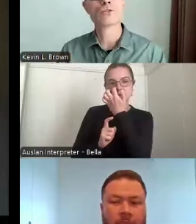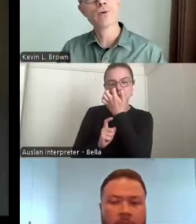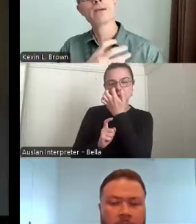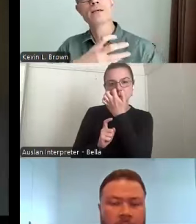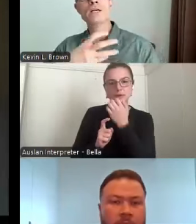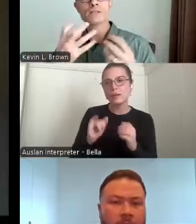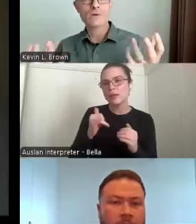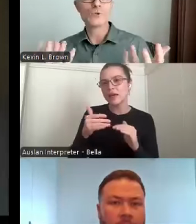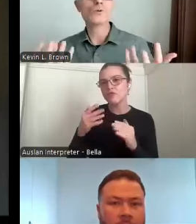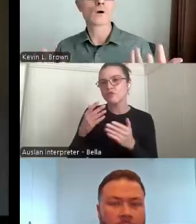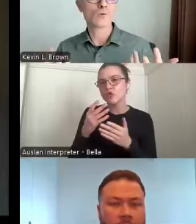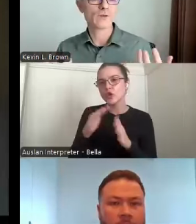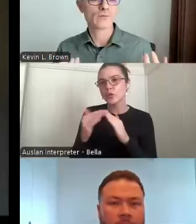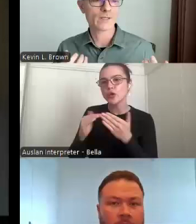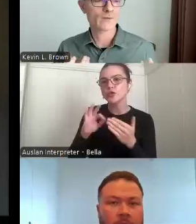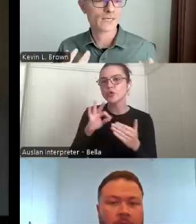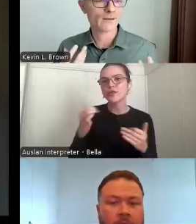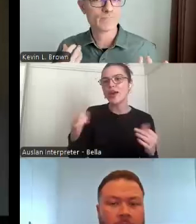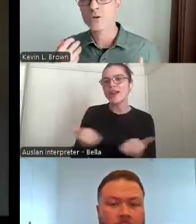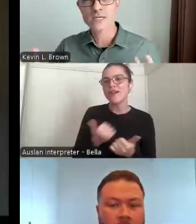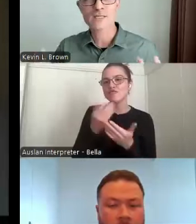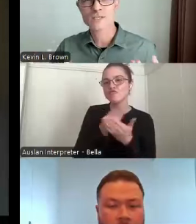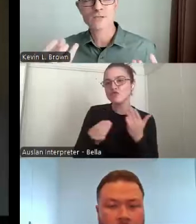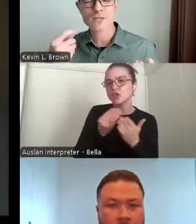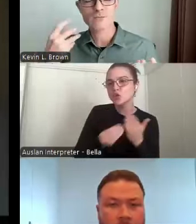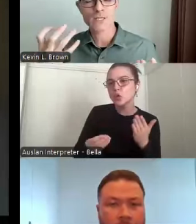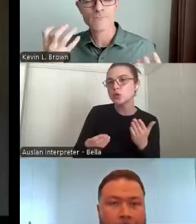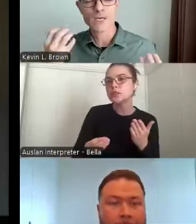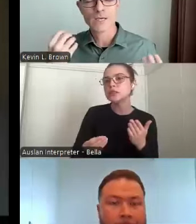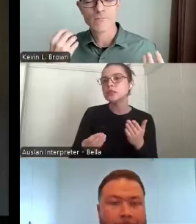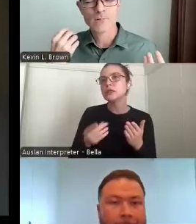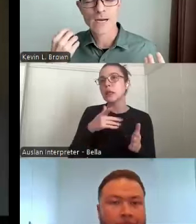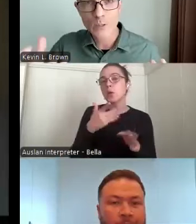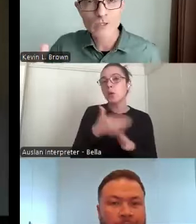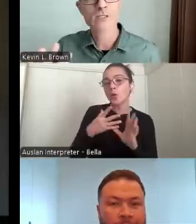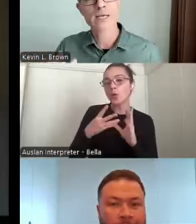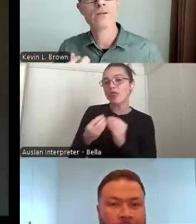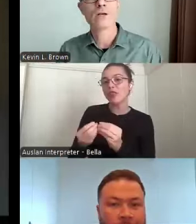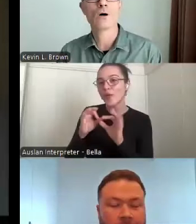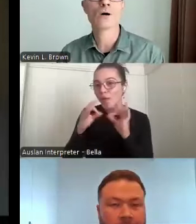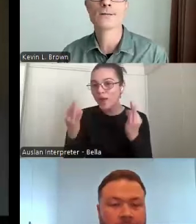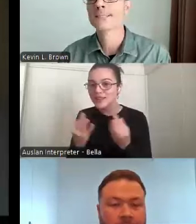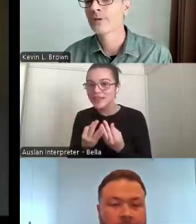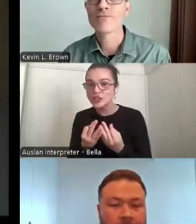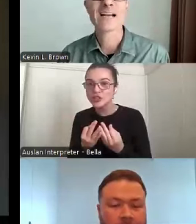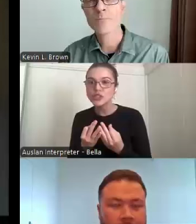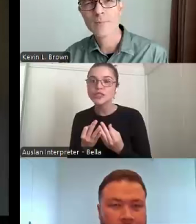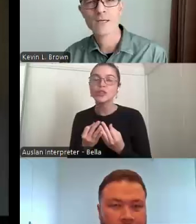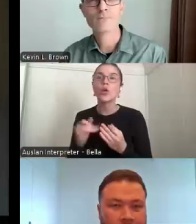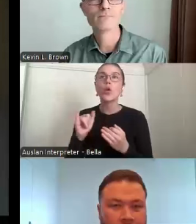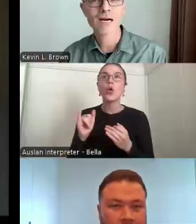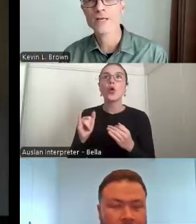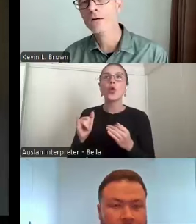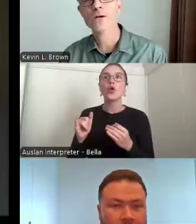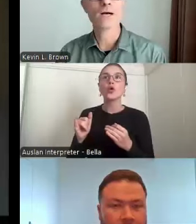communities, showing me that some of you do work with you know, organizations and populations that, you know, are, you know, fighting